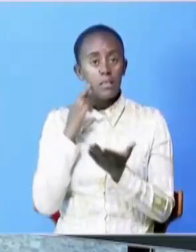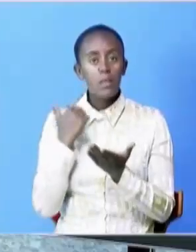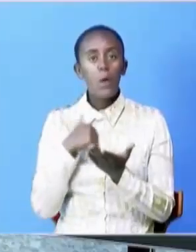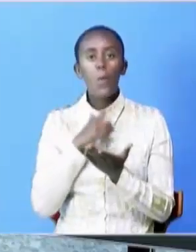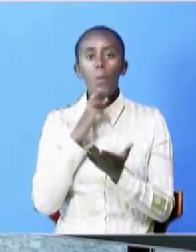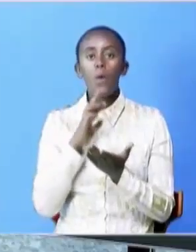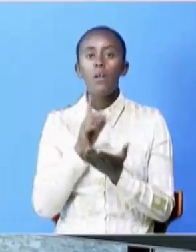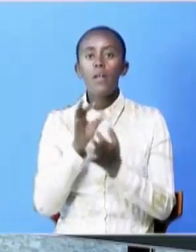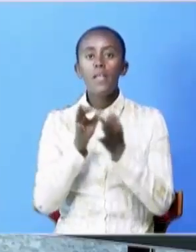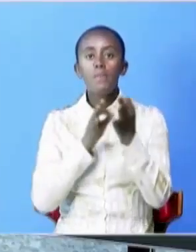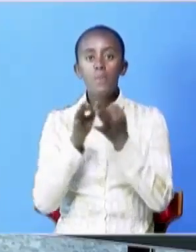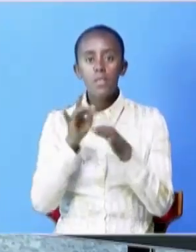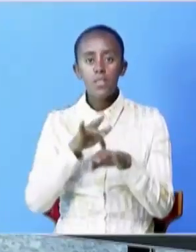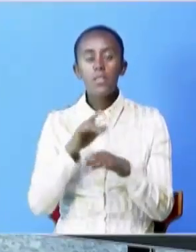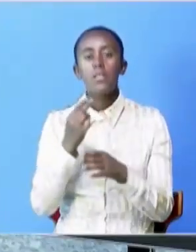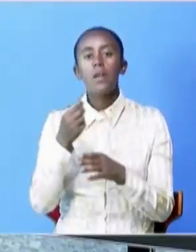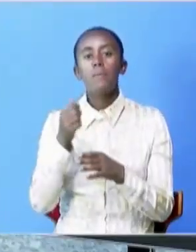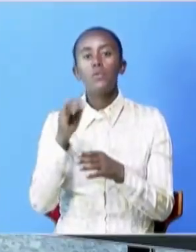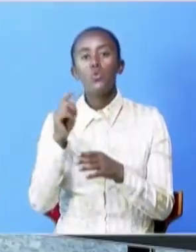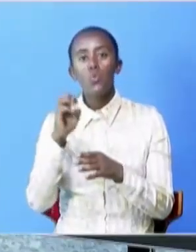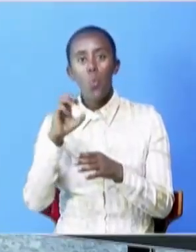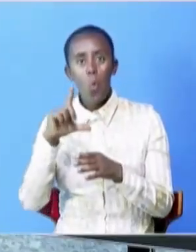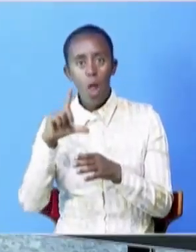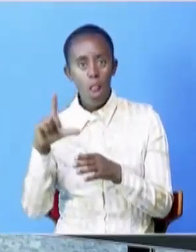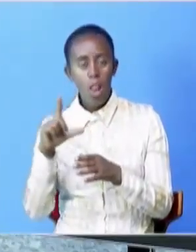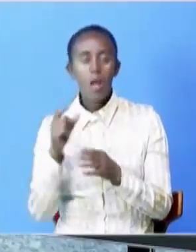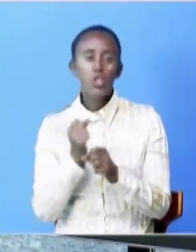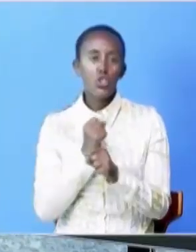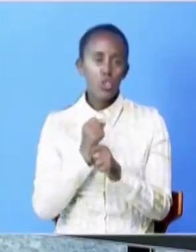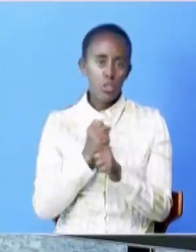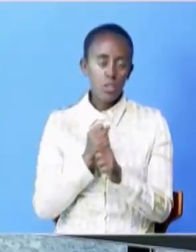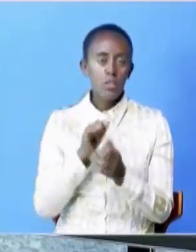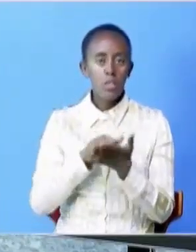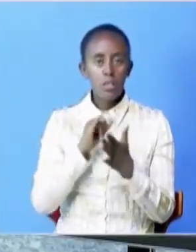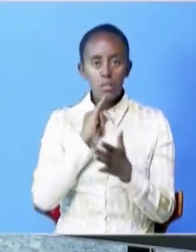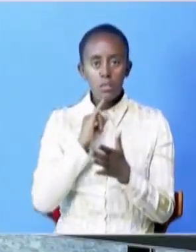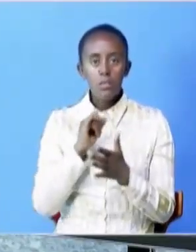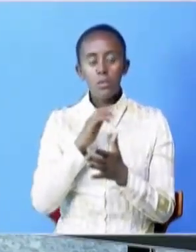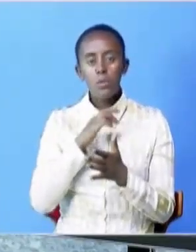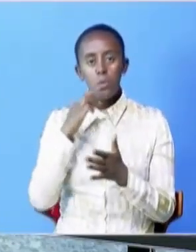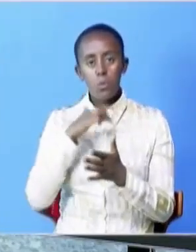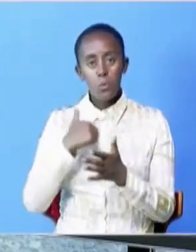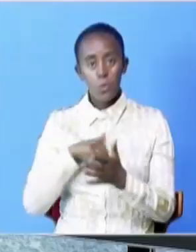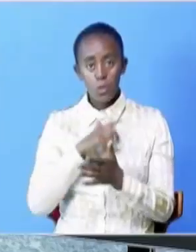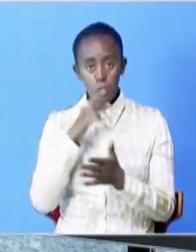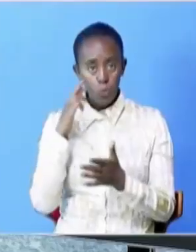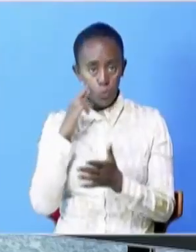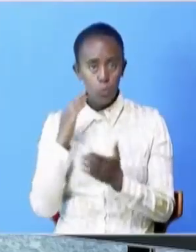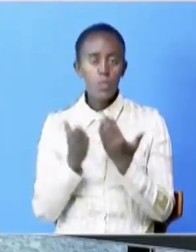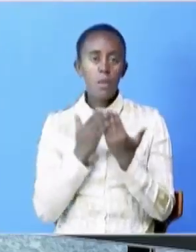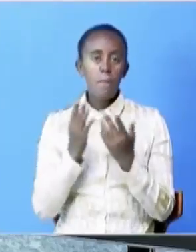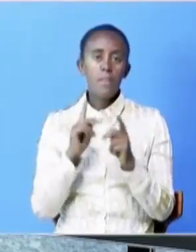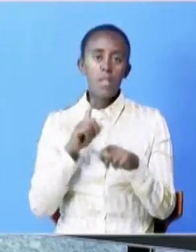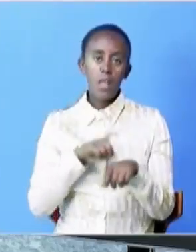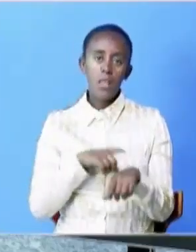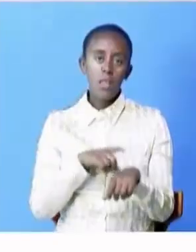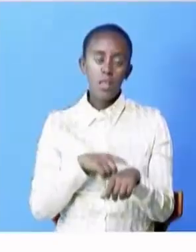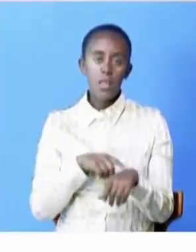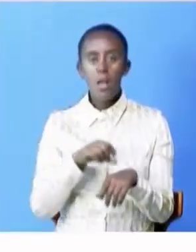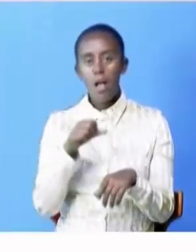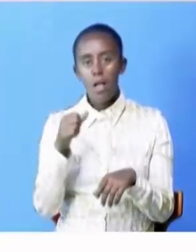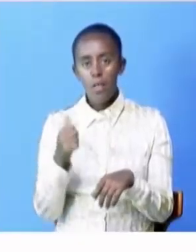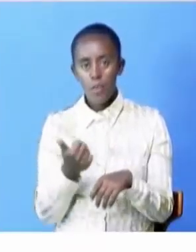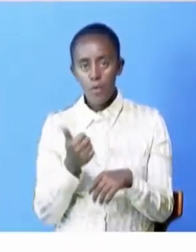are expressing habitual actions. And if that is the case, we use the simple present tense. The